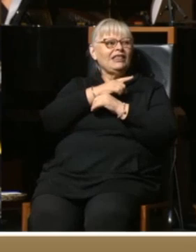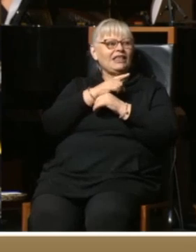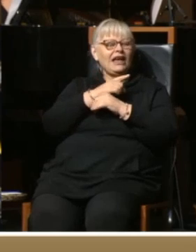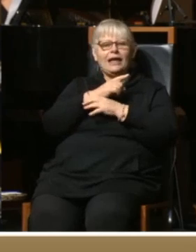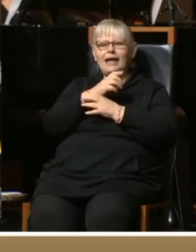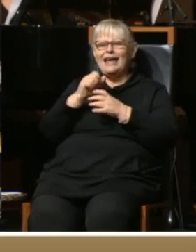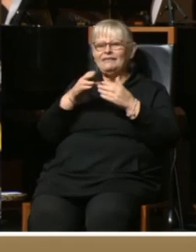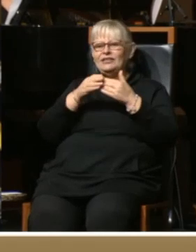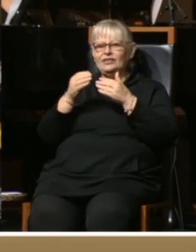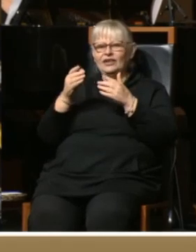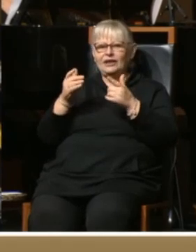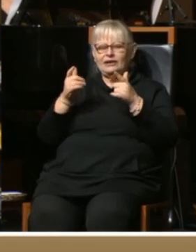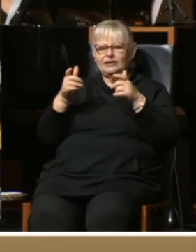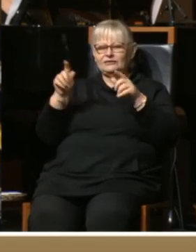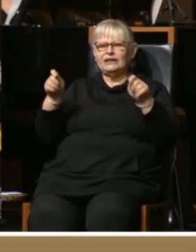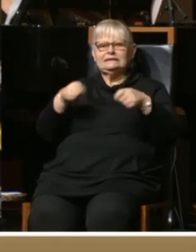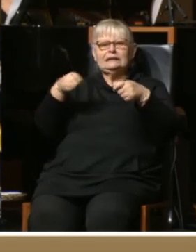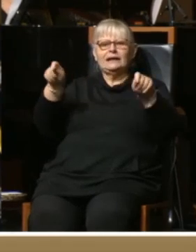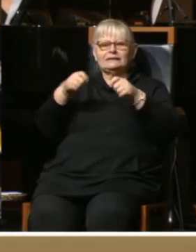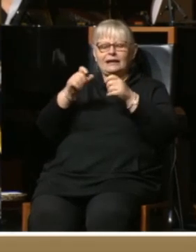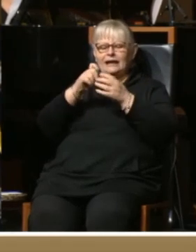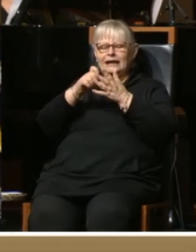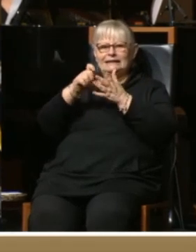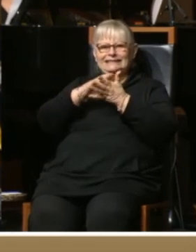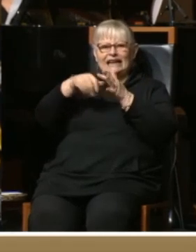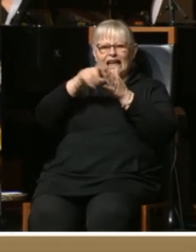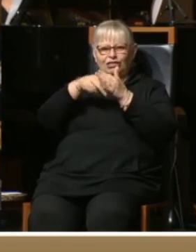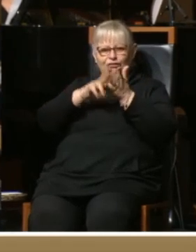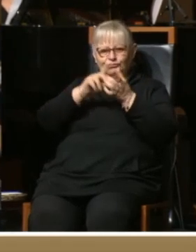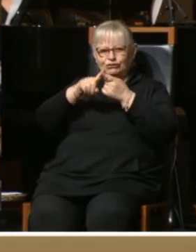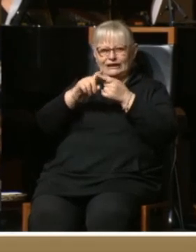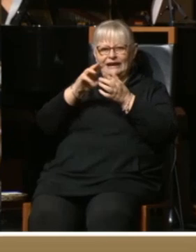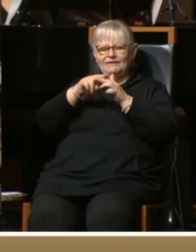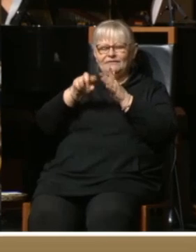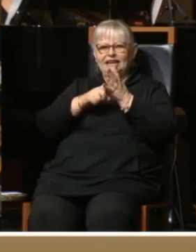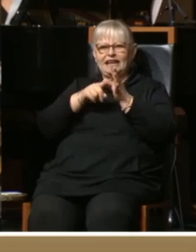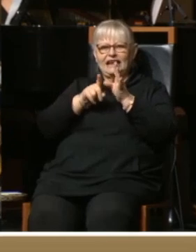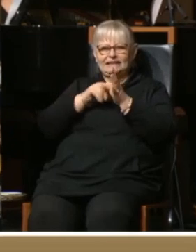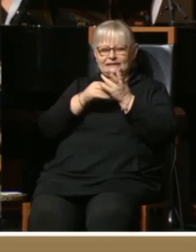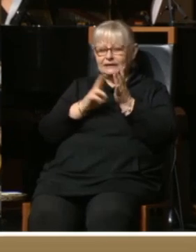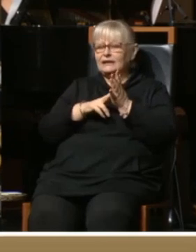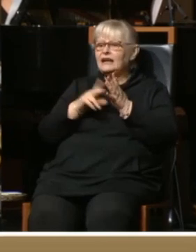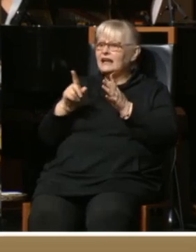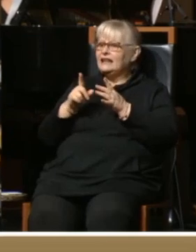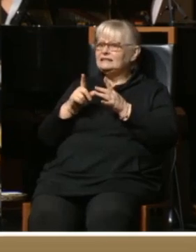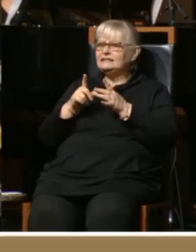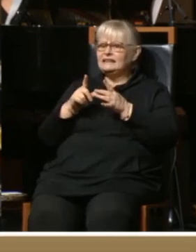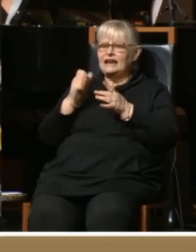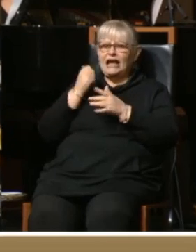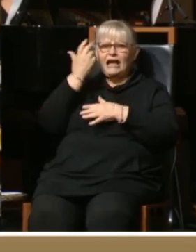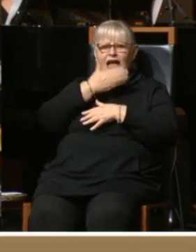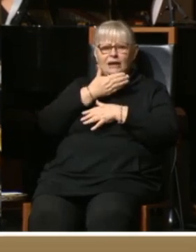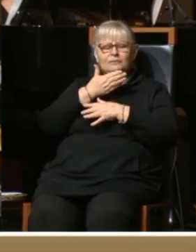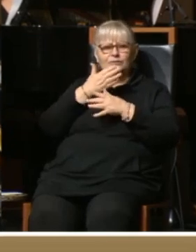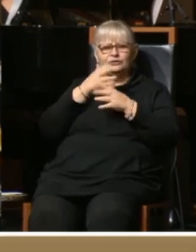of conductor Catherine Finlinson, and they're going to sing a Yorta Yorta song called Our Song, written by Deborah